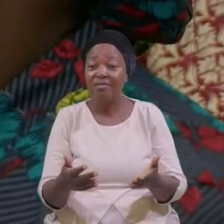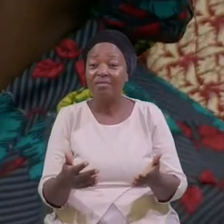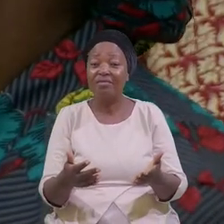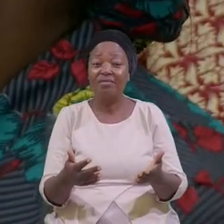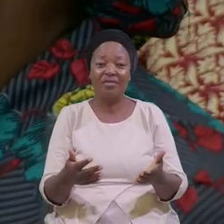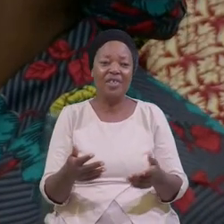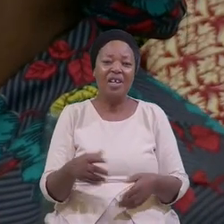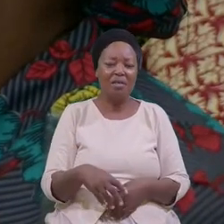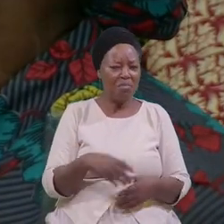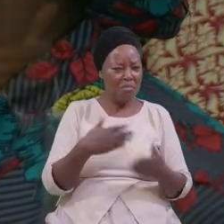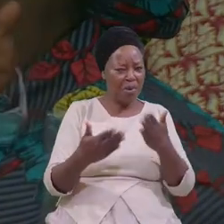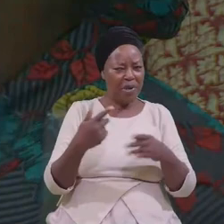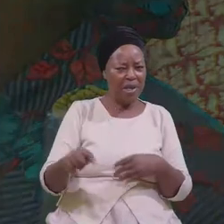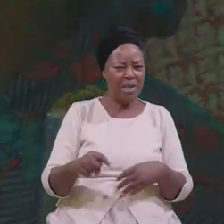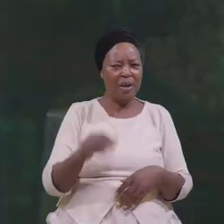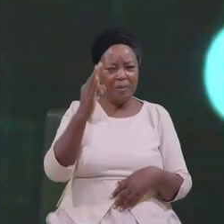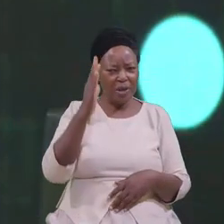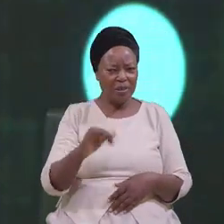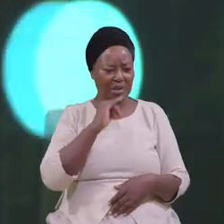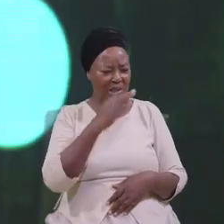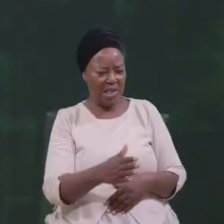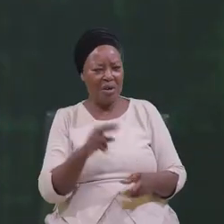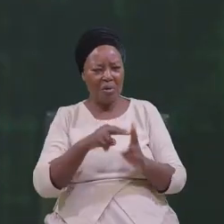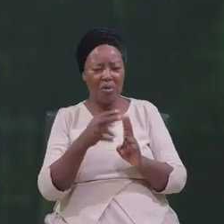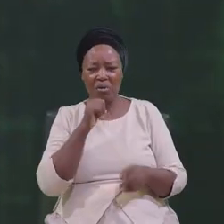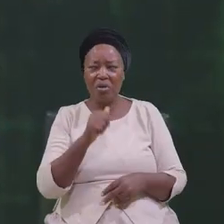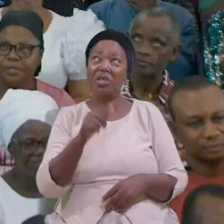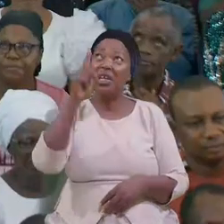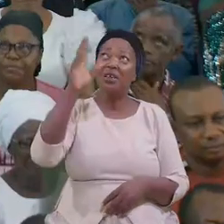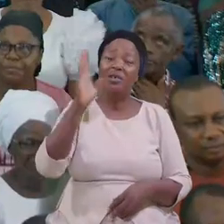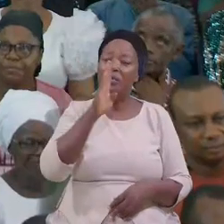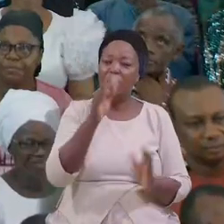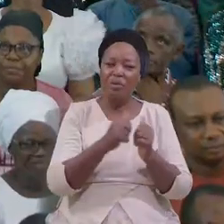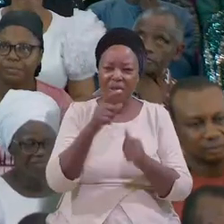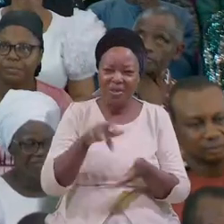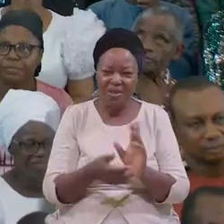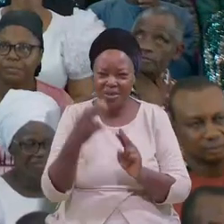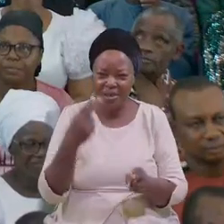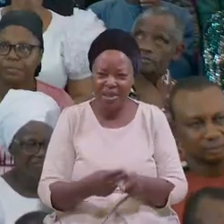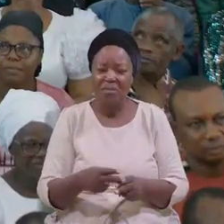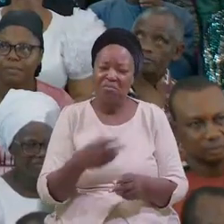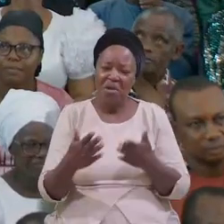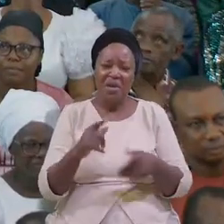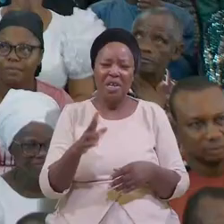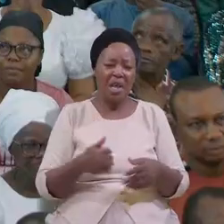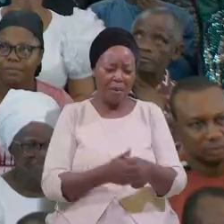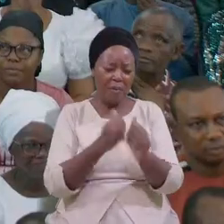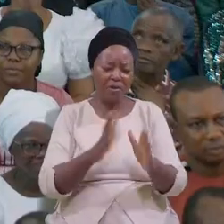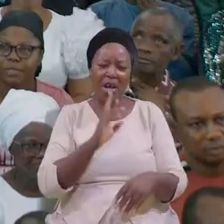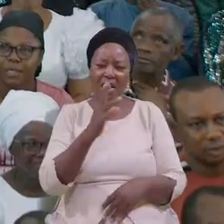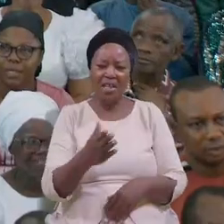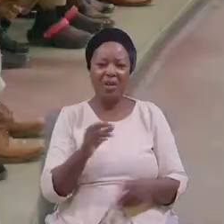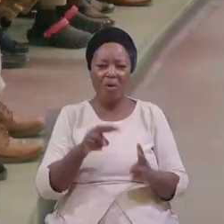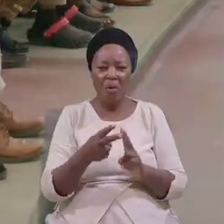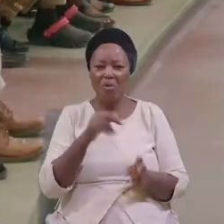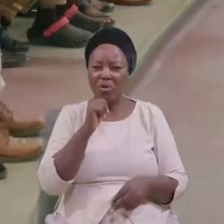whether the pastor is there or not, he'll be with you. Whether the apostles are there or not, he'll be